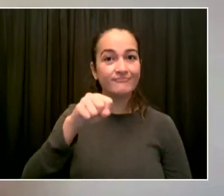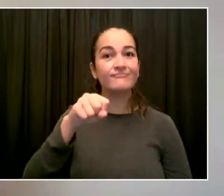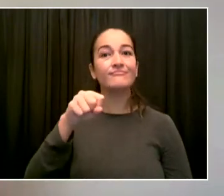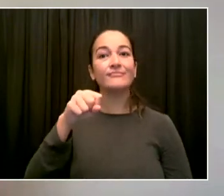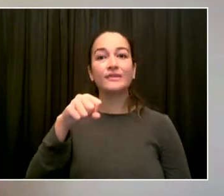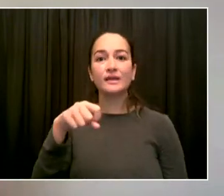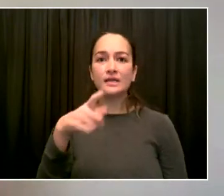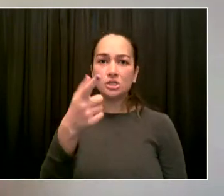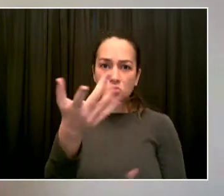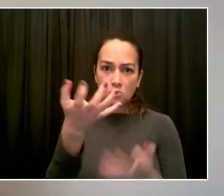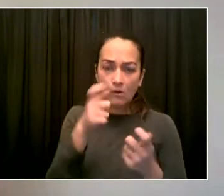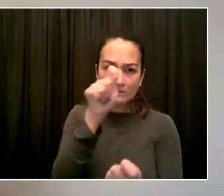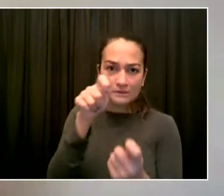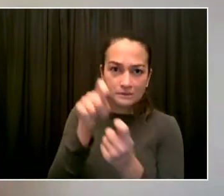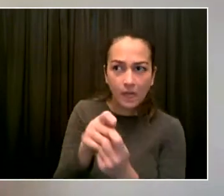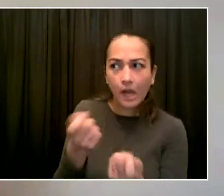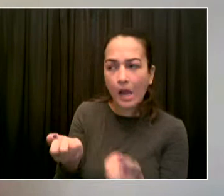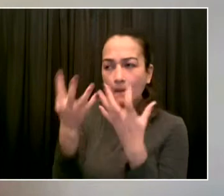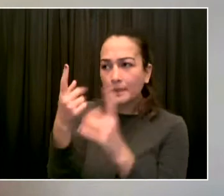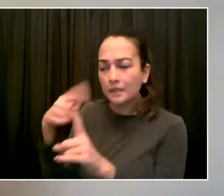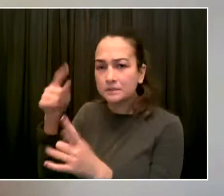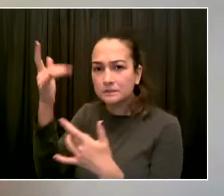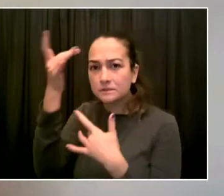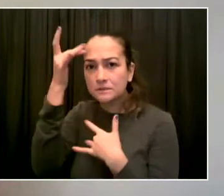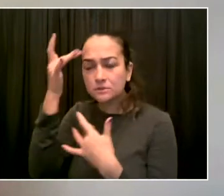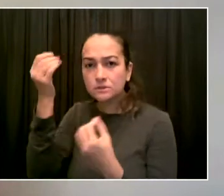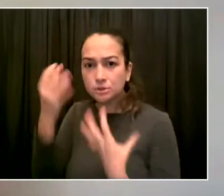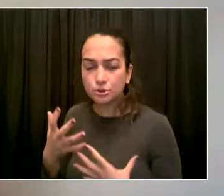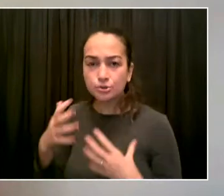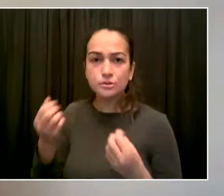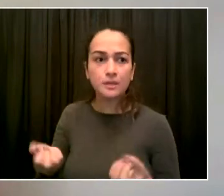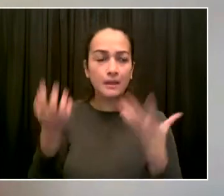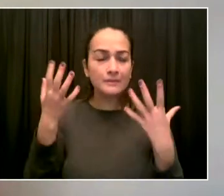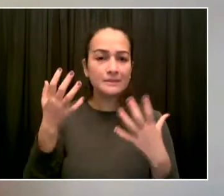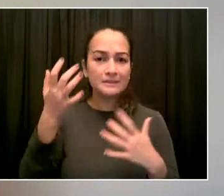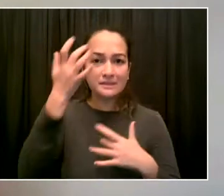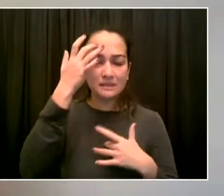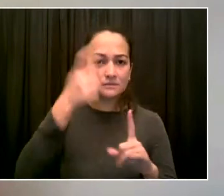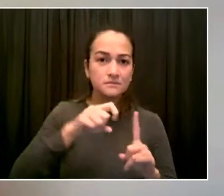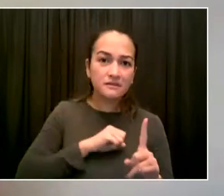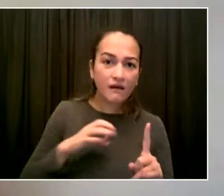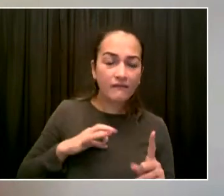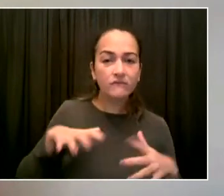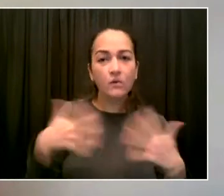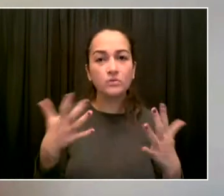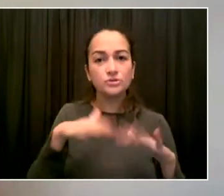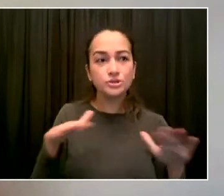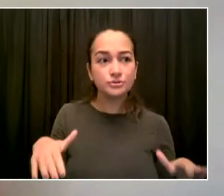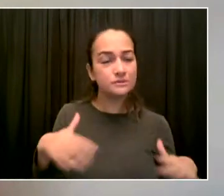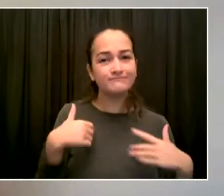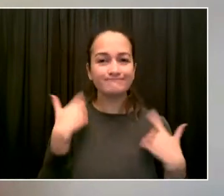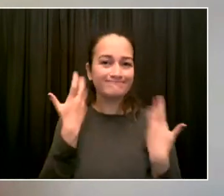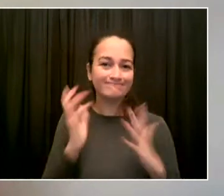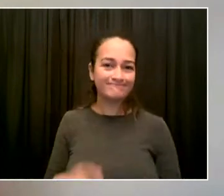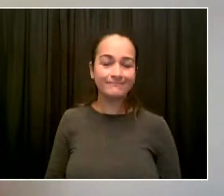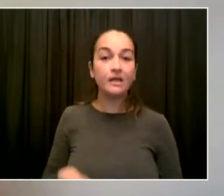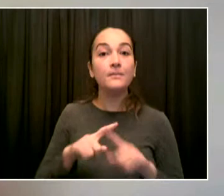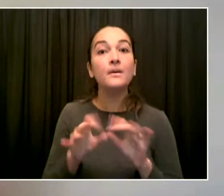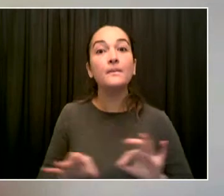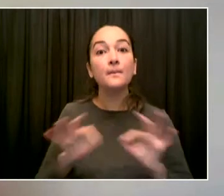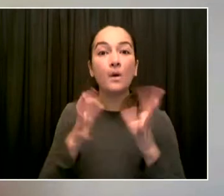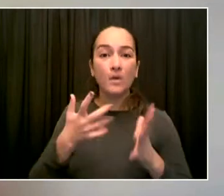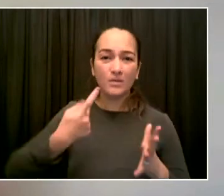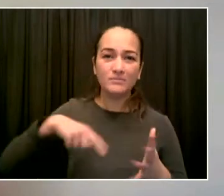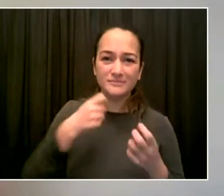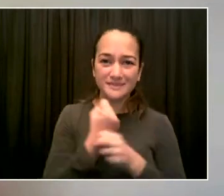we worked really closely with the Situation Room to shift the school to remote learning. Luckily, our educators have already set up our